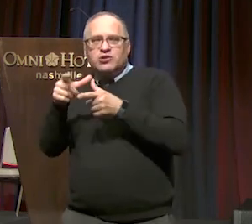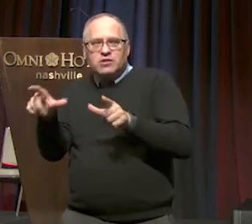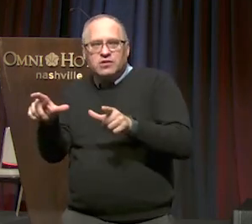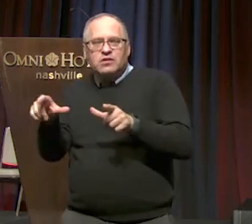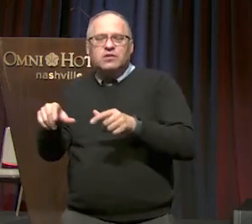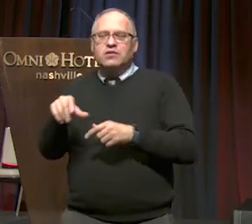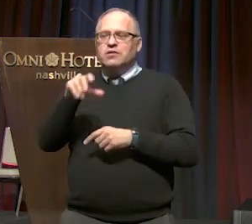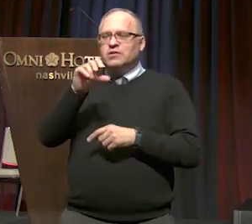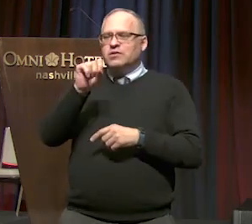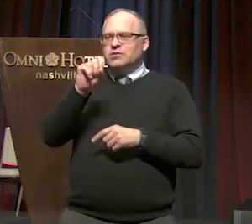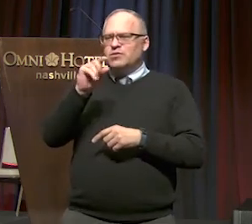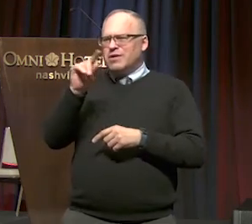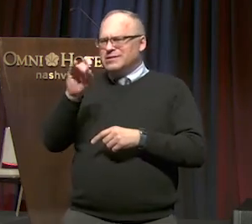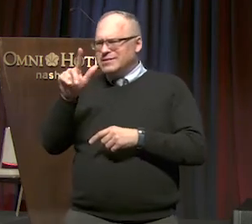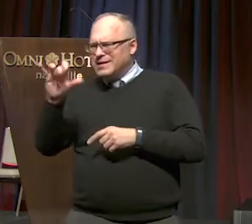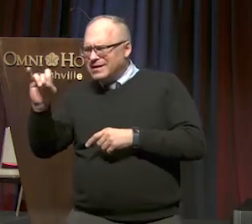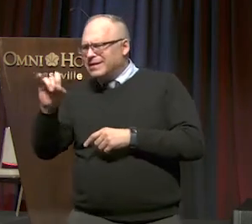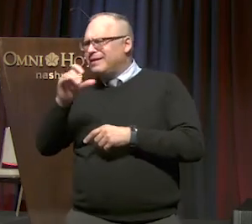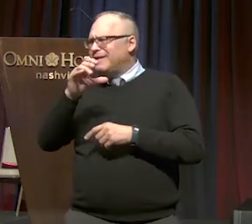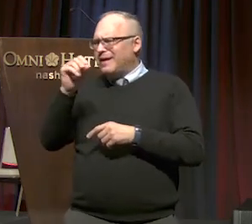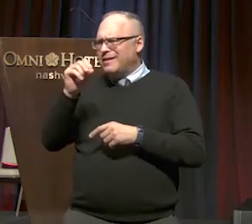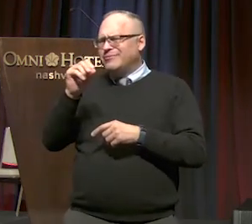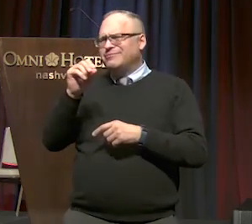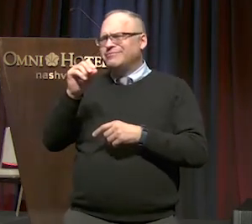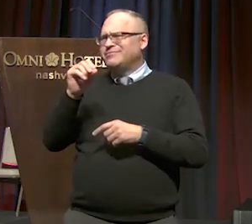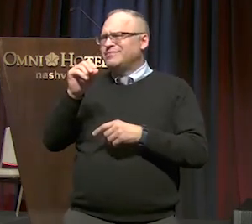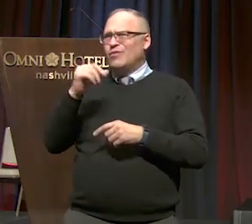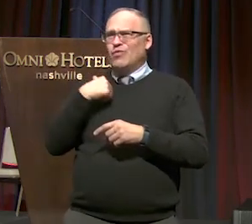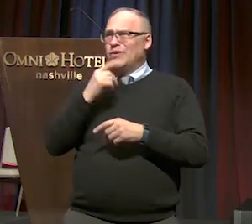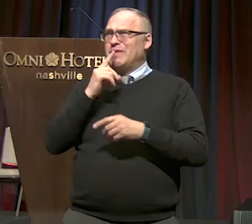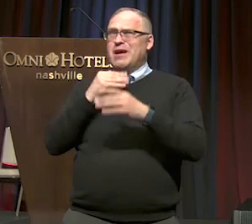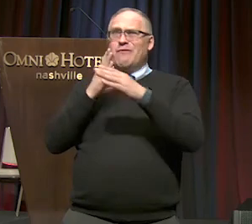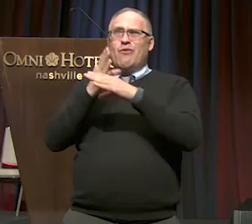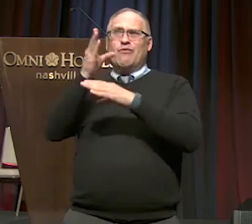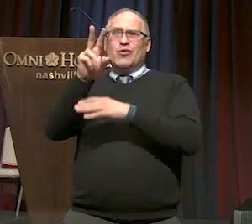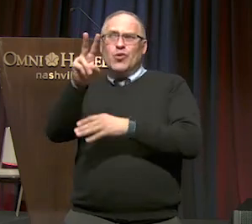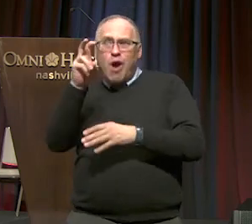Swahili, and all other dialects, more than 200.